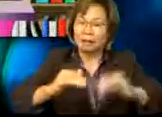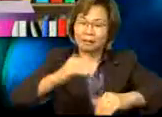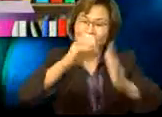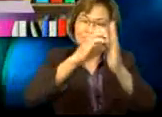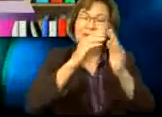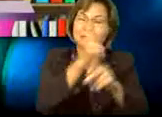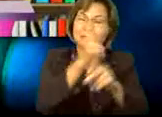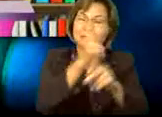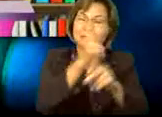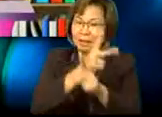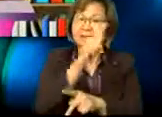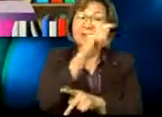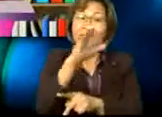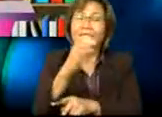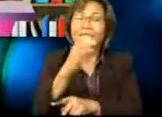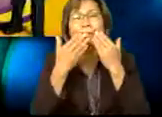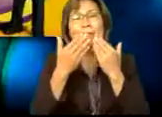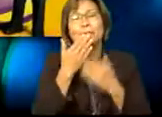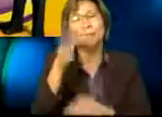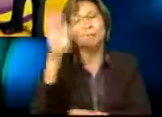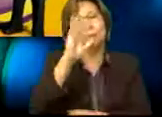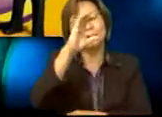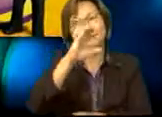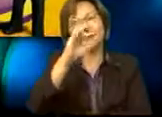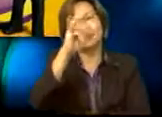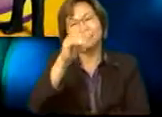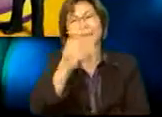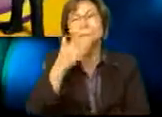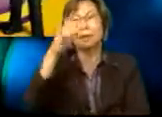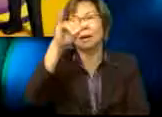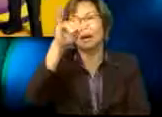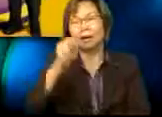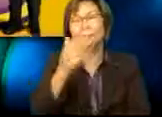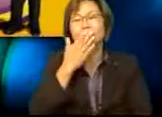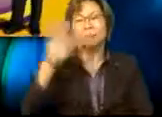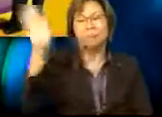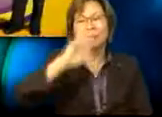bye, Siti. Bye, Mr. Aris. Bye. Bye-bye.